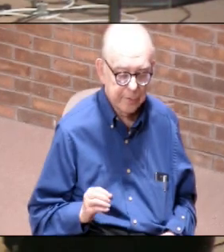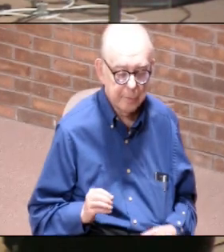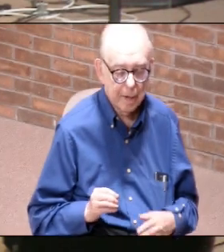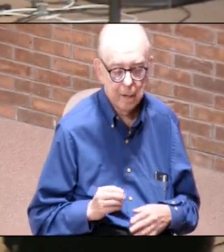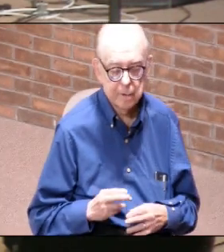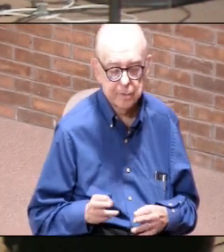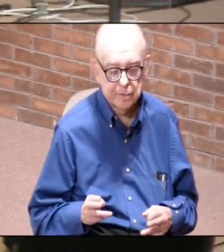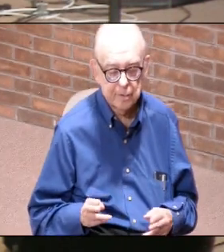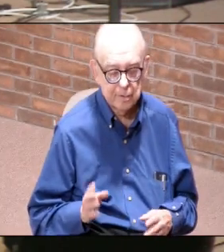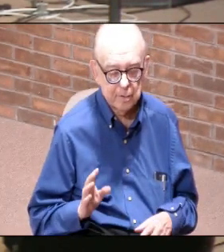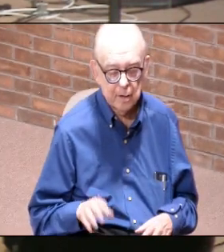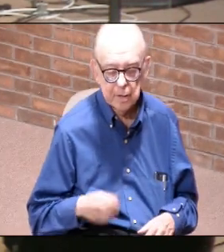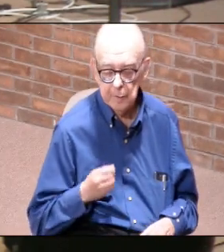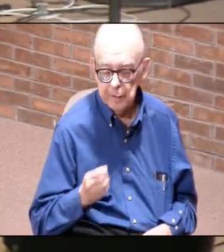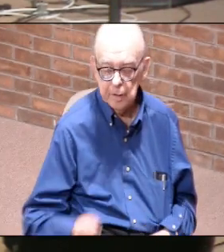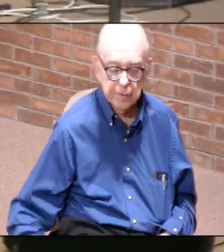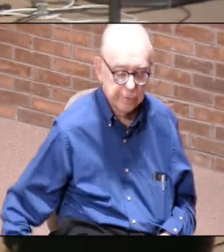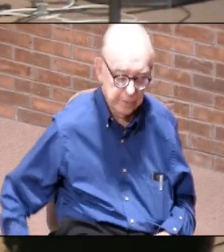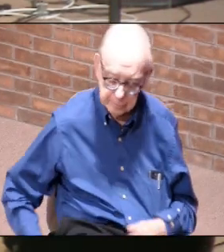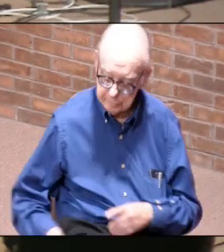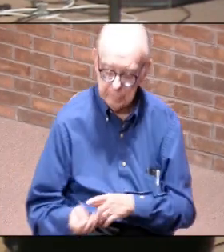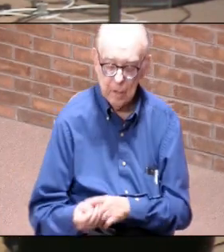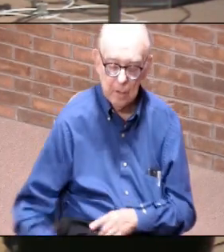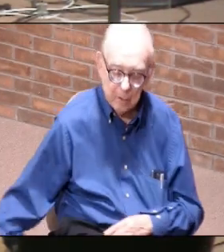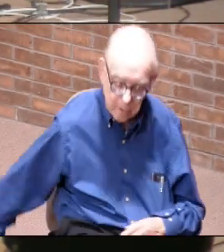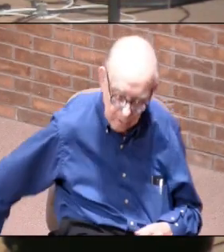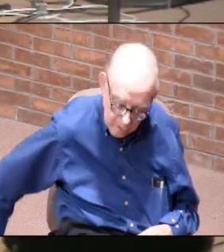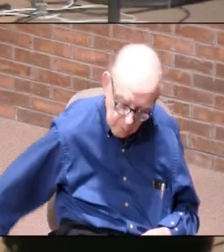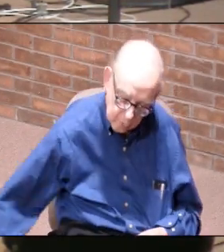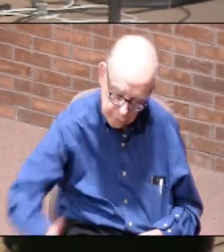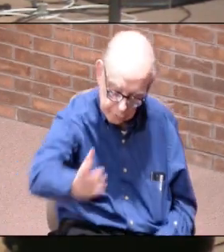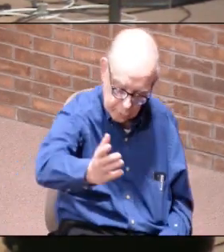up there, and I just get that ball in my hand and I just,